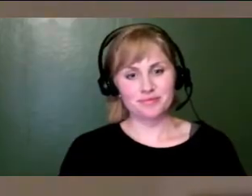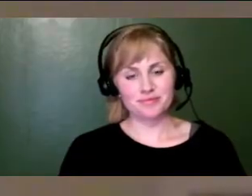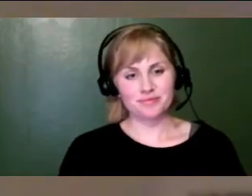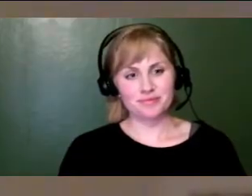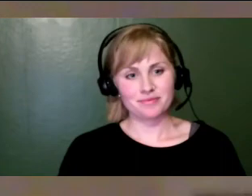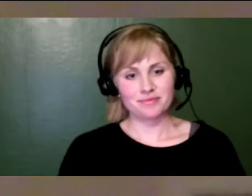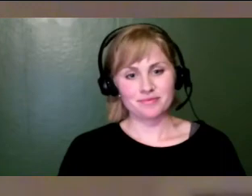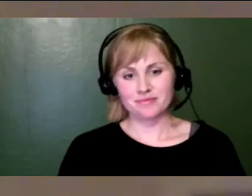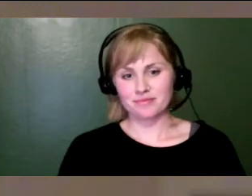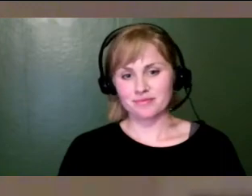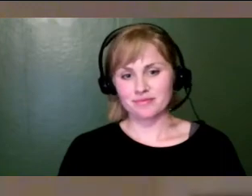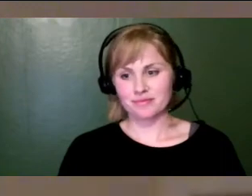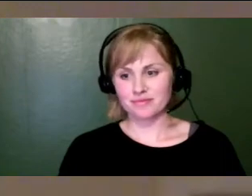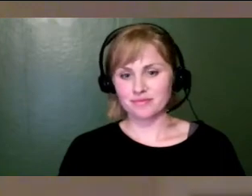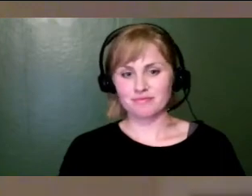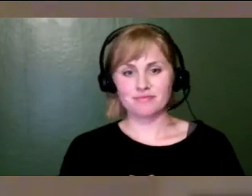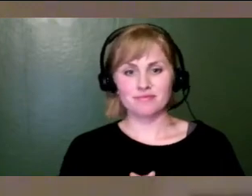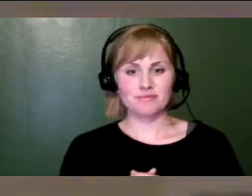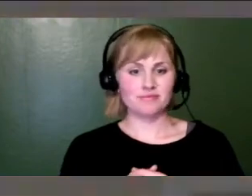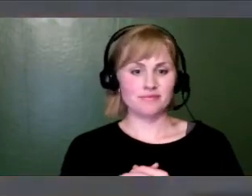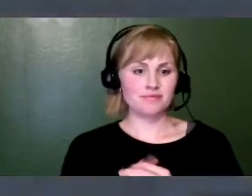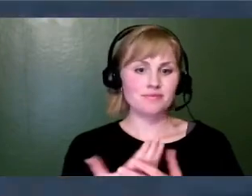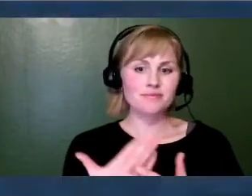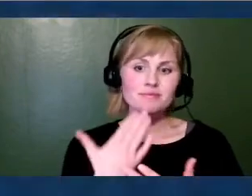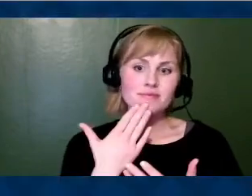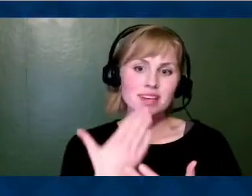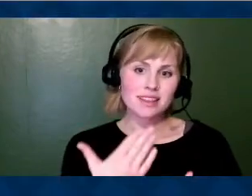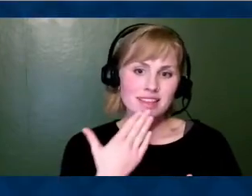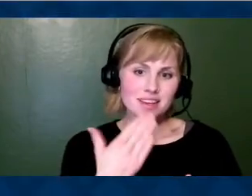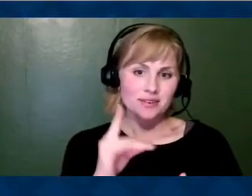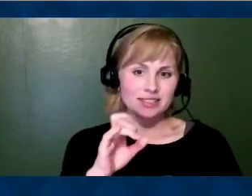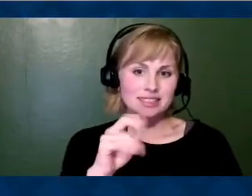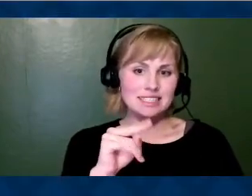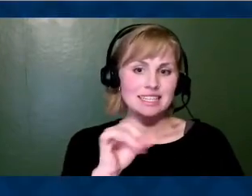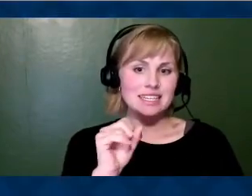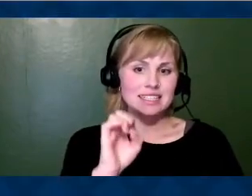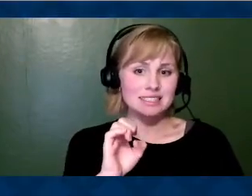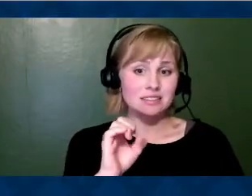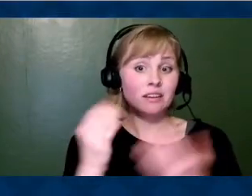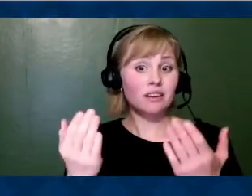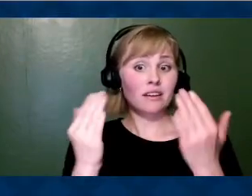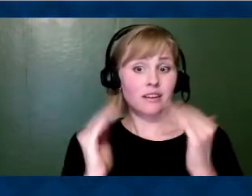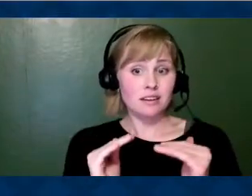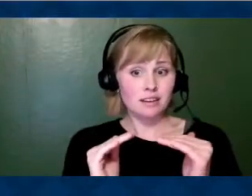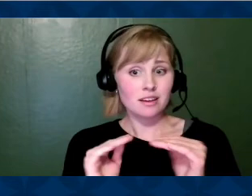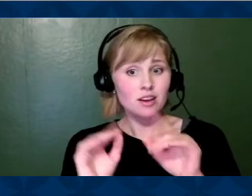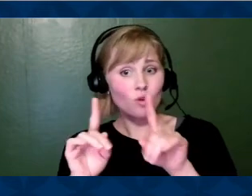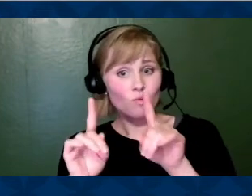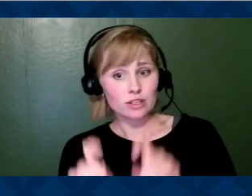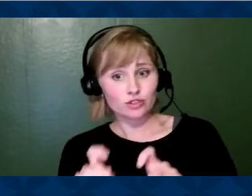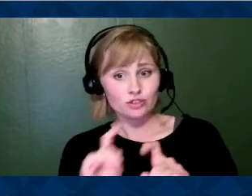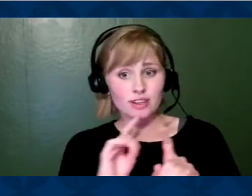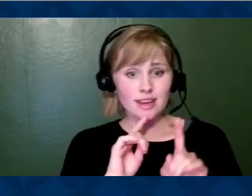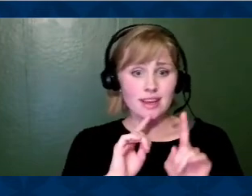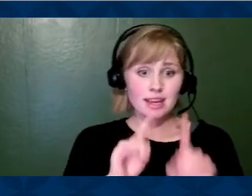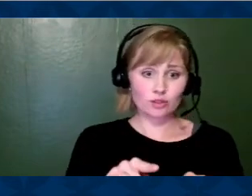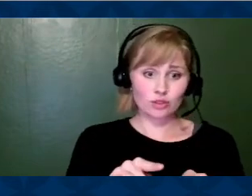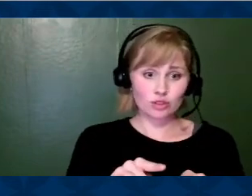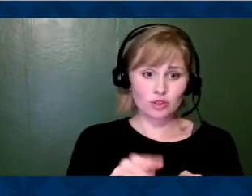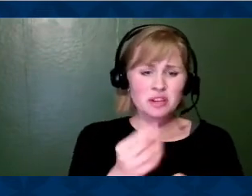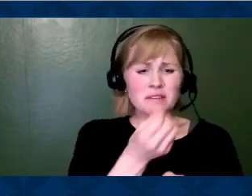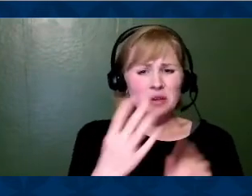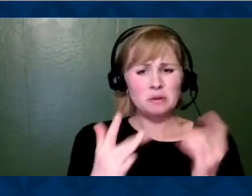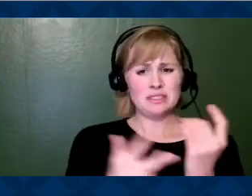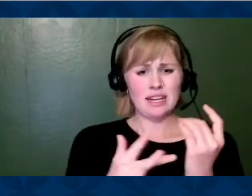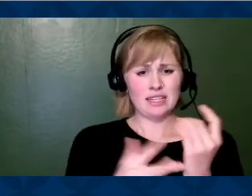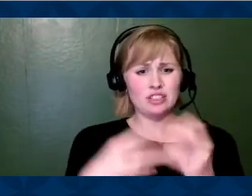Thanks so much, Denise. So we're going to move into our question and answer period. We're having a little bit of technical difficulties, but if you have questions,